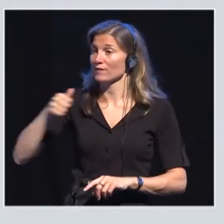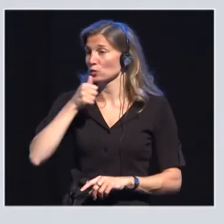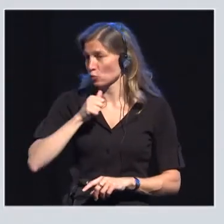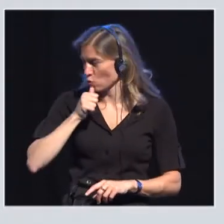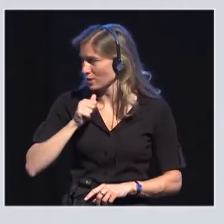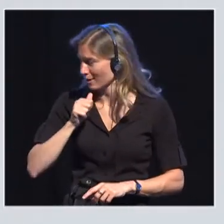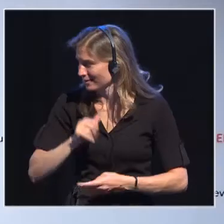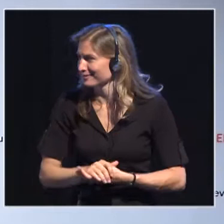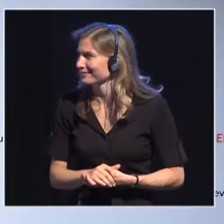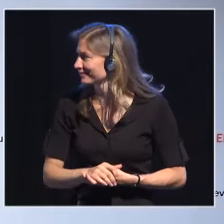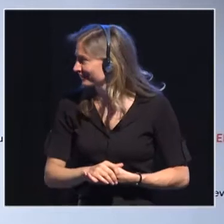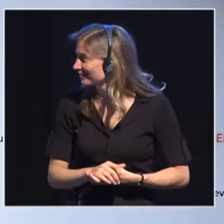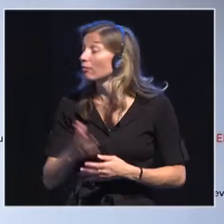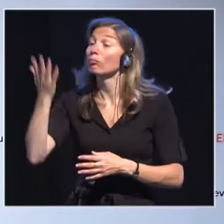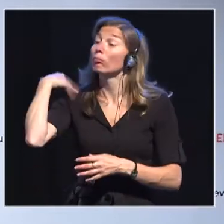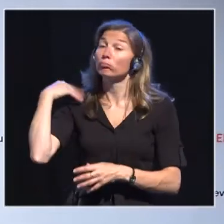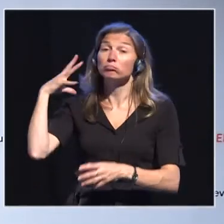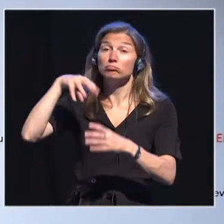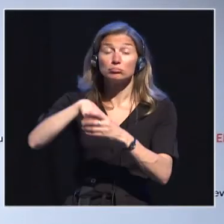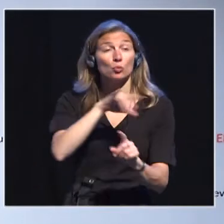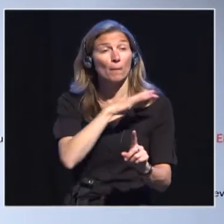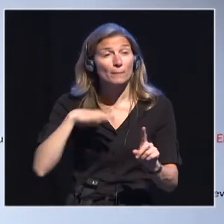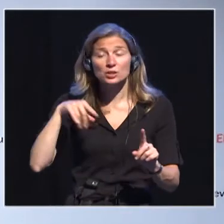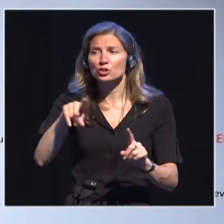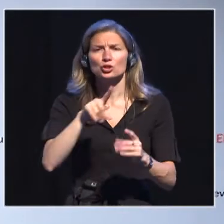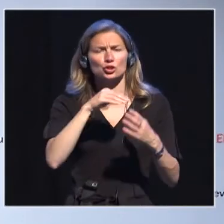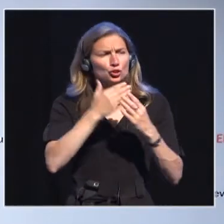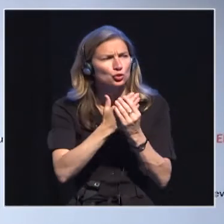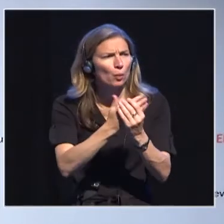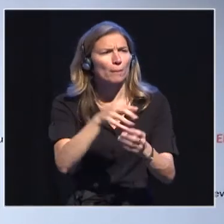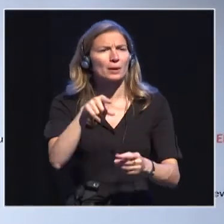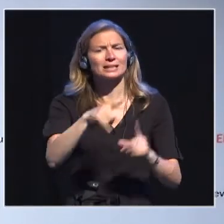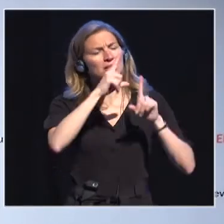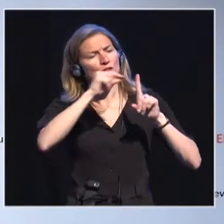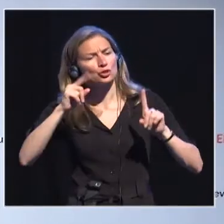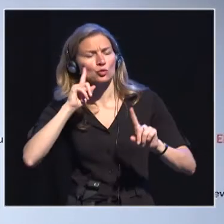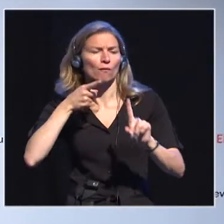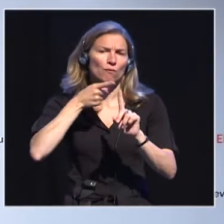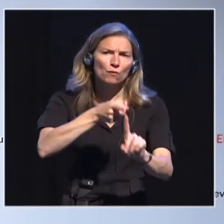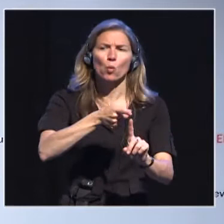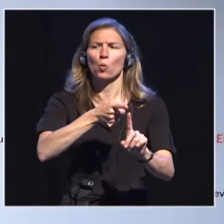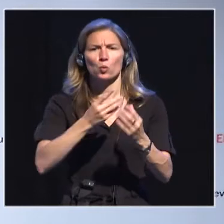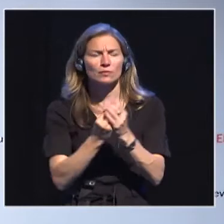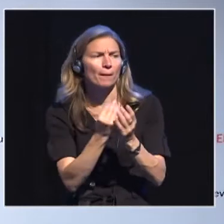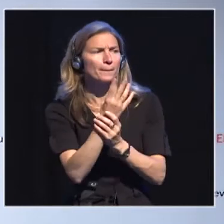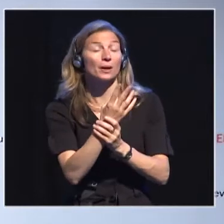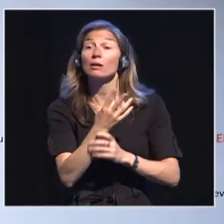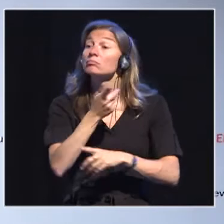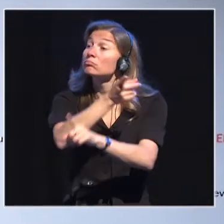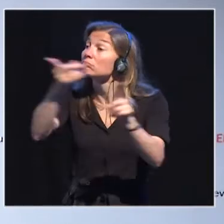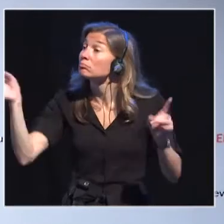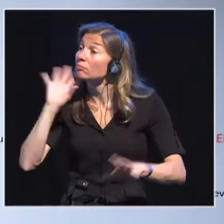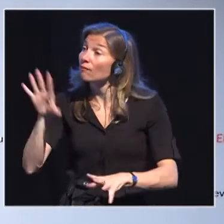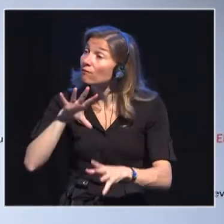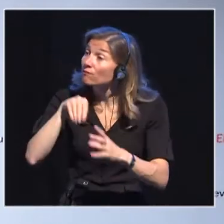personally involved in the Commission staff working document Digital for Development, a very important document if any of you are involved